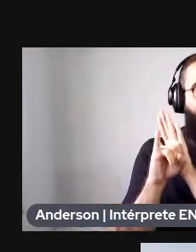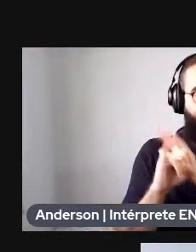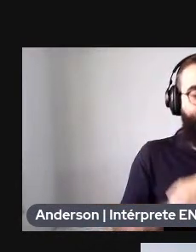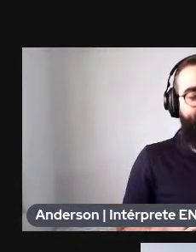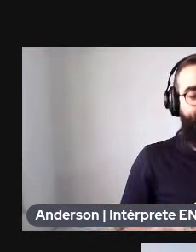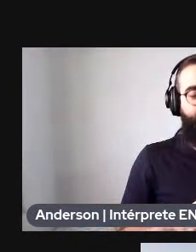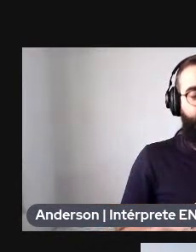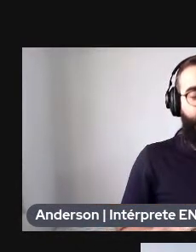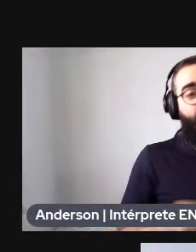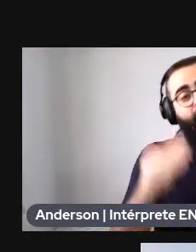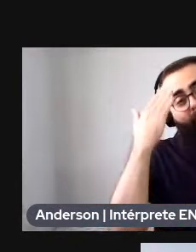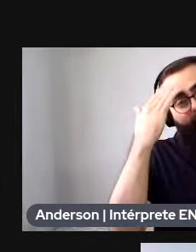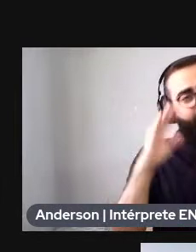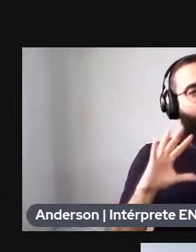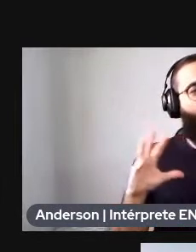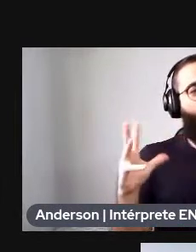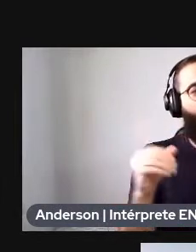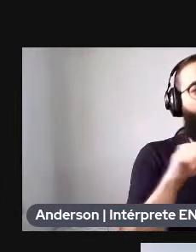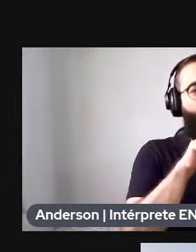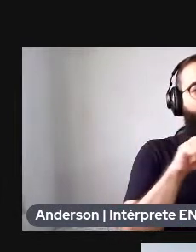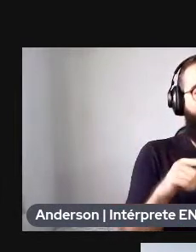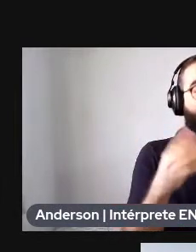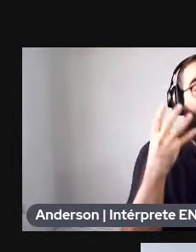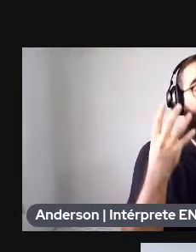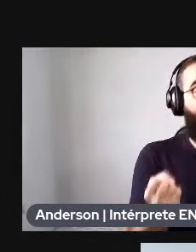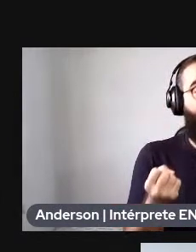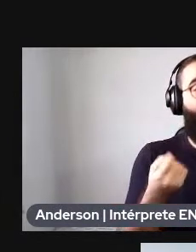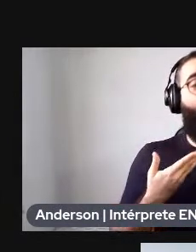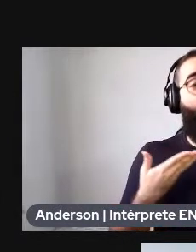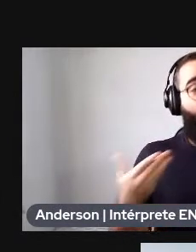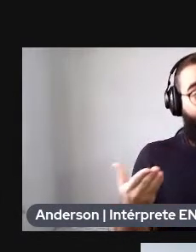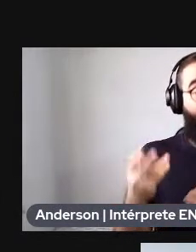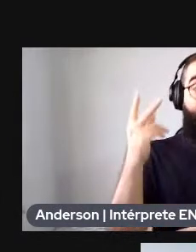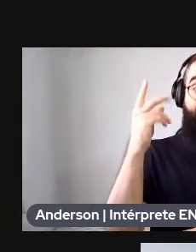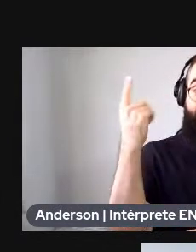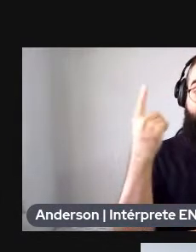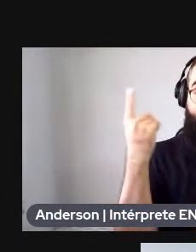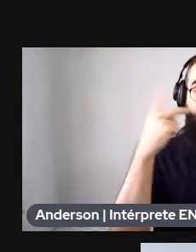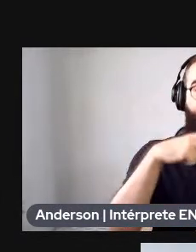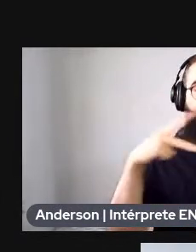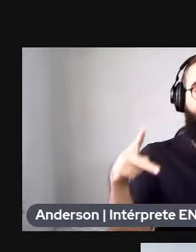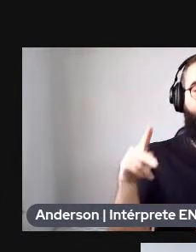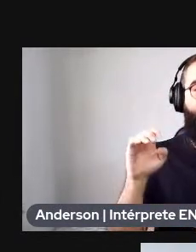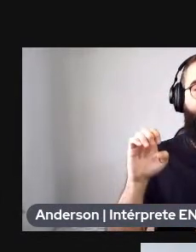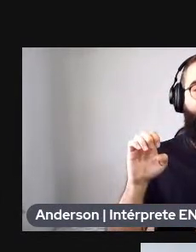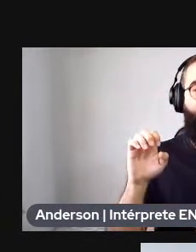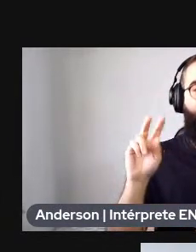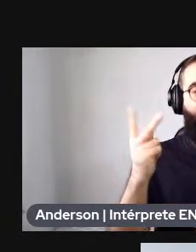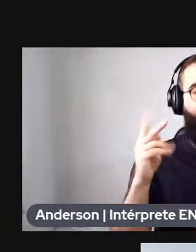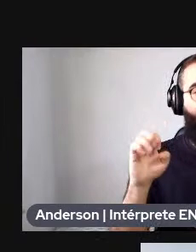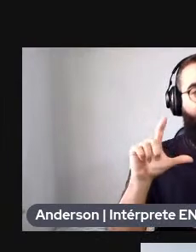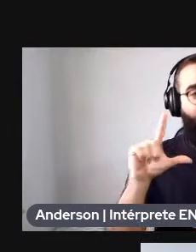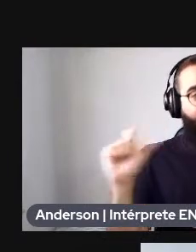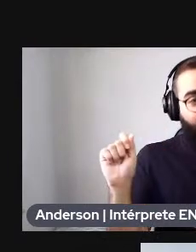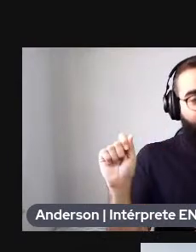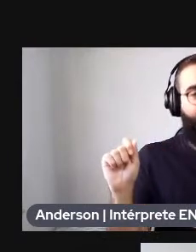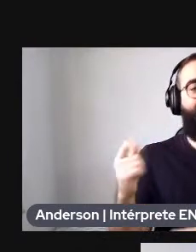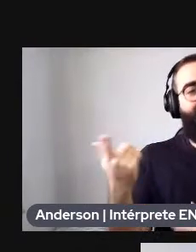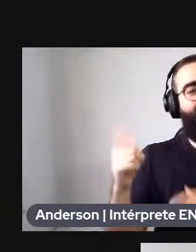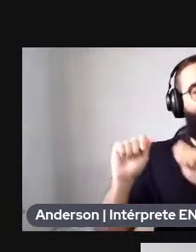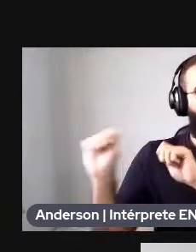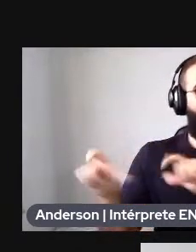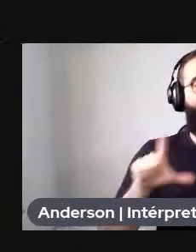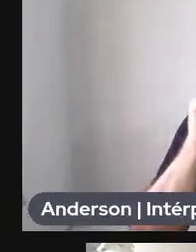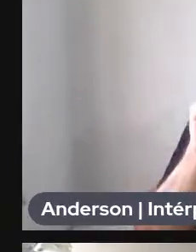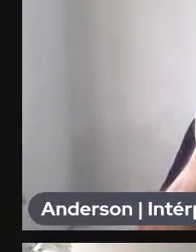our invitation again. We will begin with Professor Hella Olbertz, and the floor is all yours, Hella.